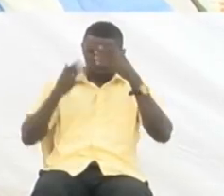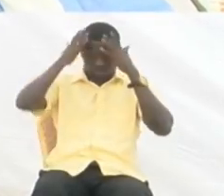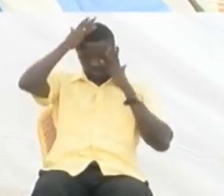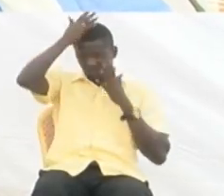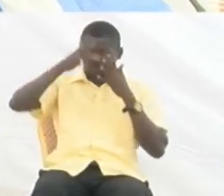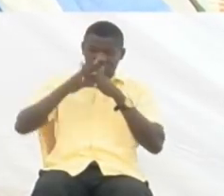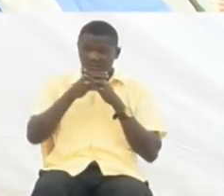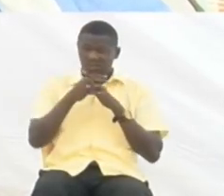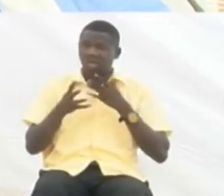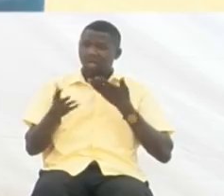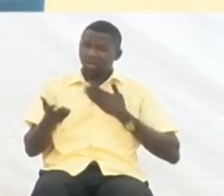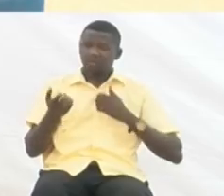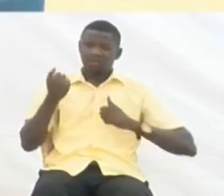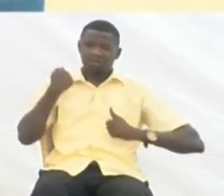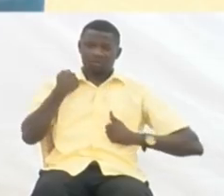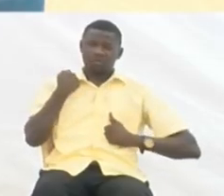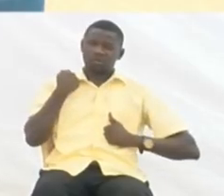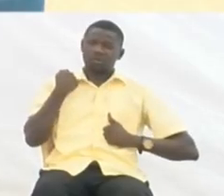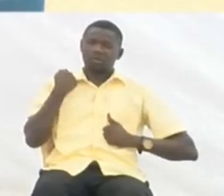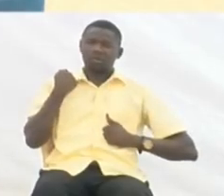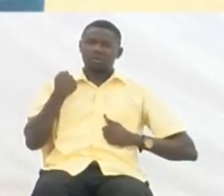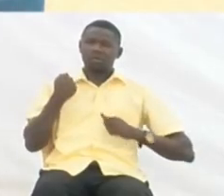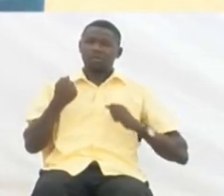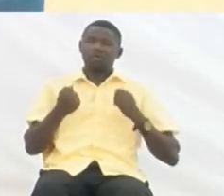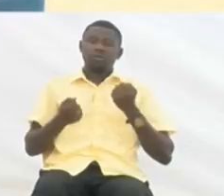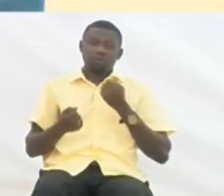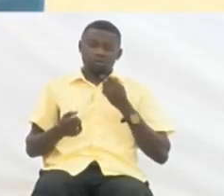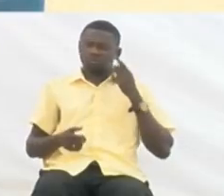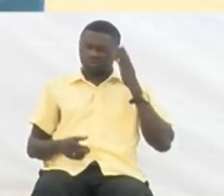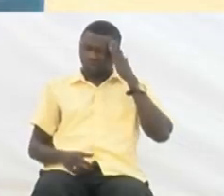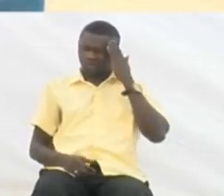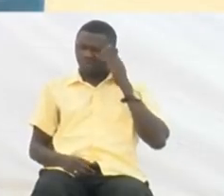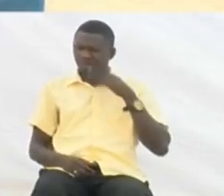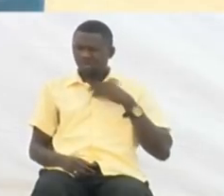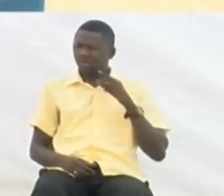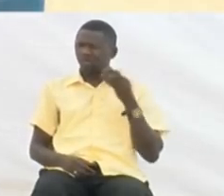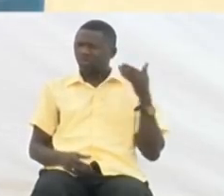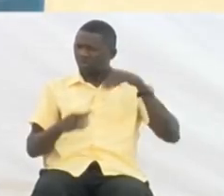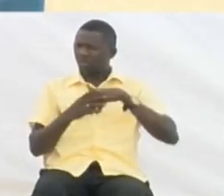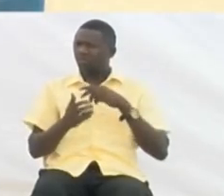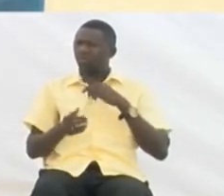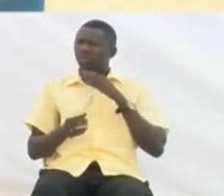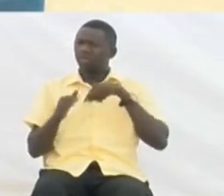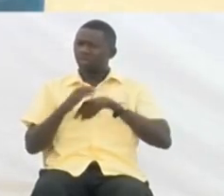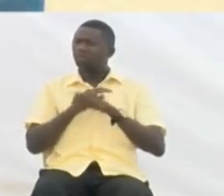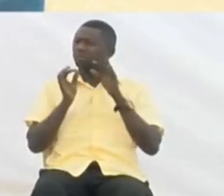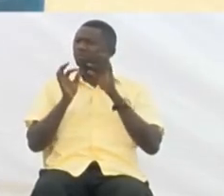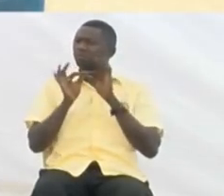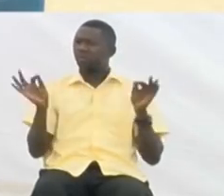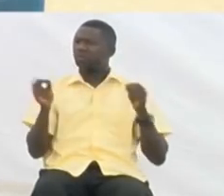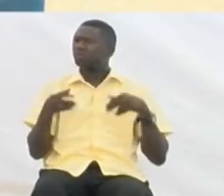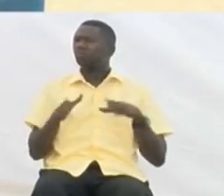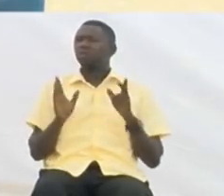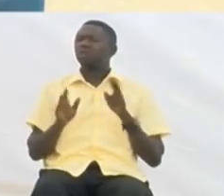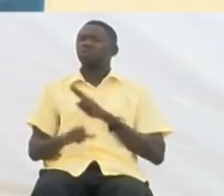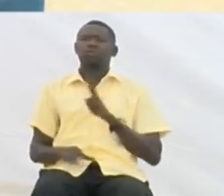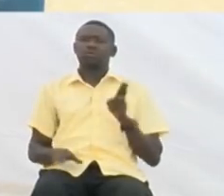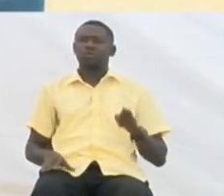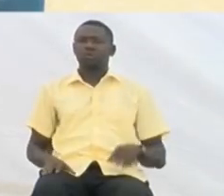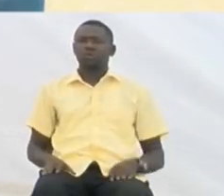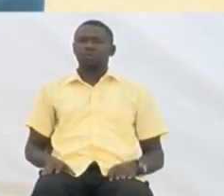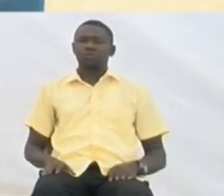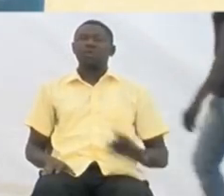them with their guns. Then they are not coming in peace in our